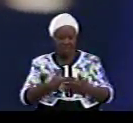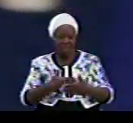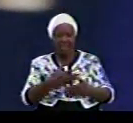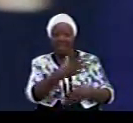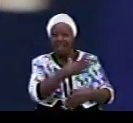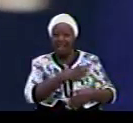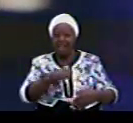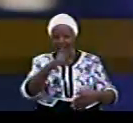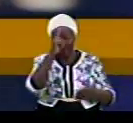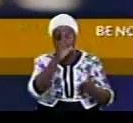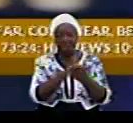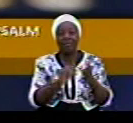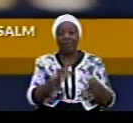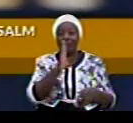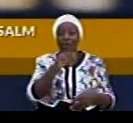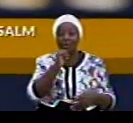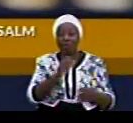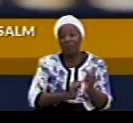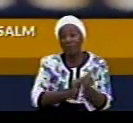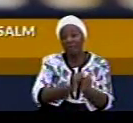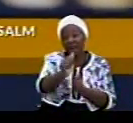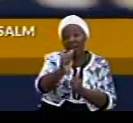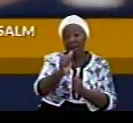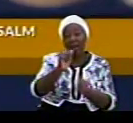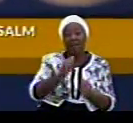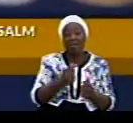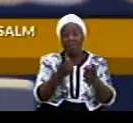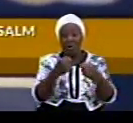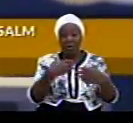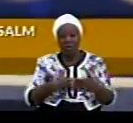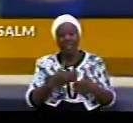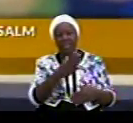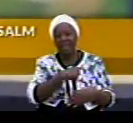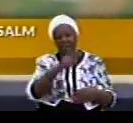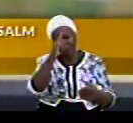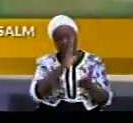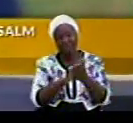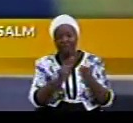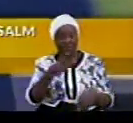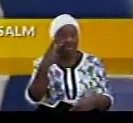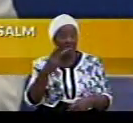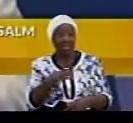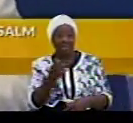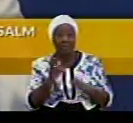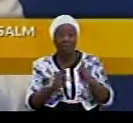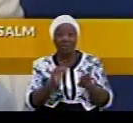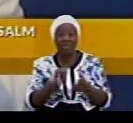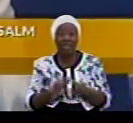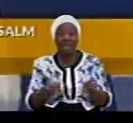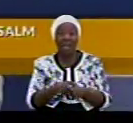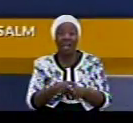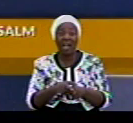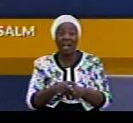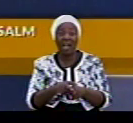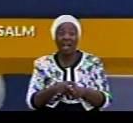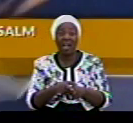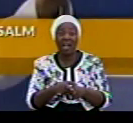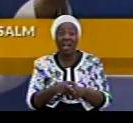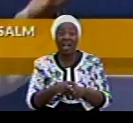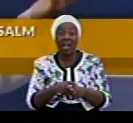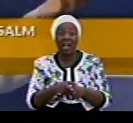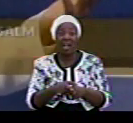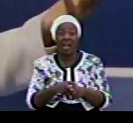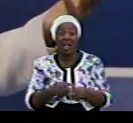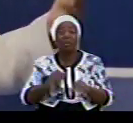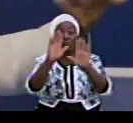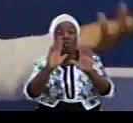far. You see, there are people, as God is working wonders in every life, and the Lord